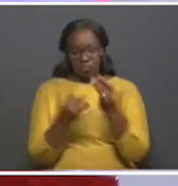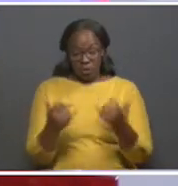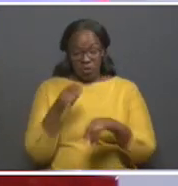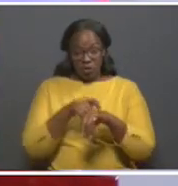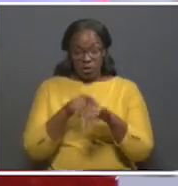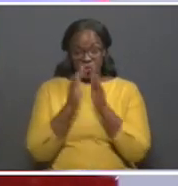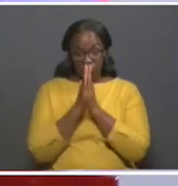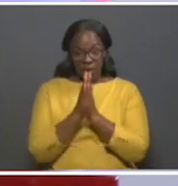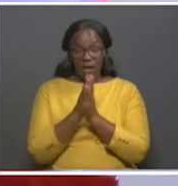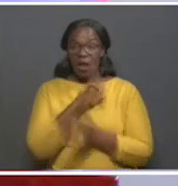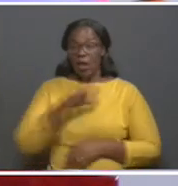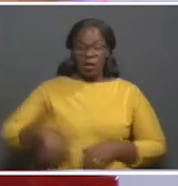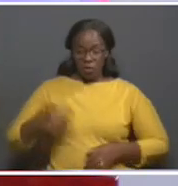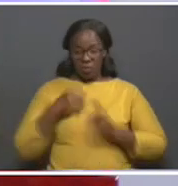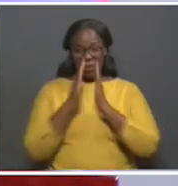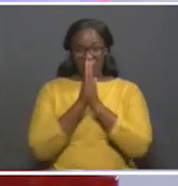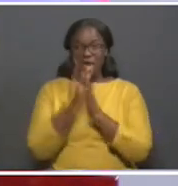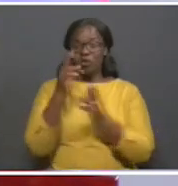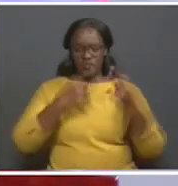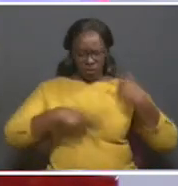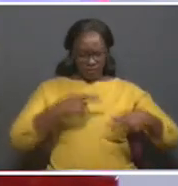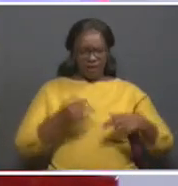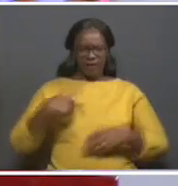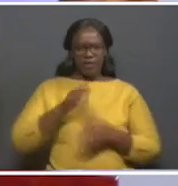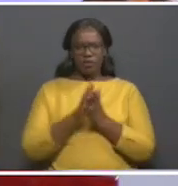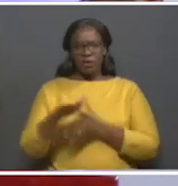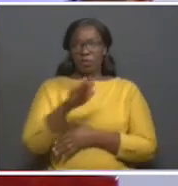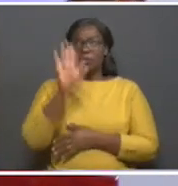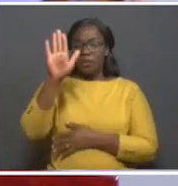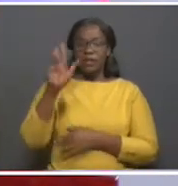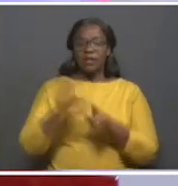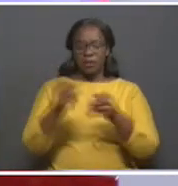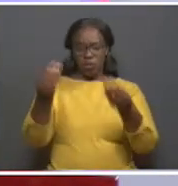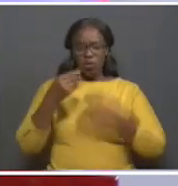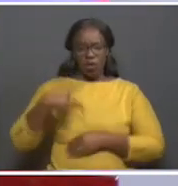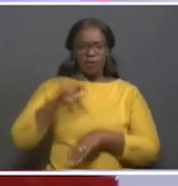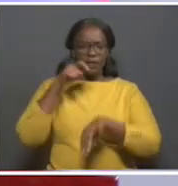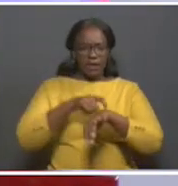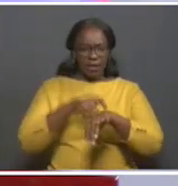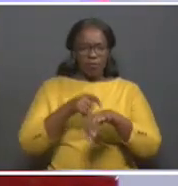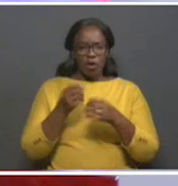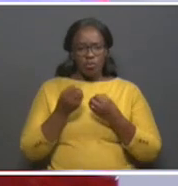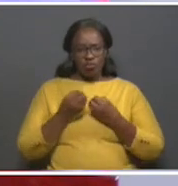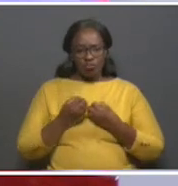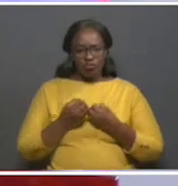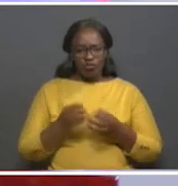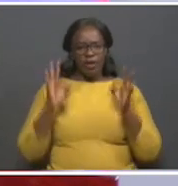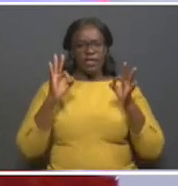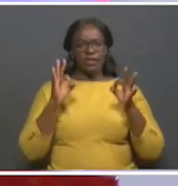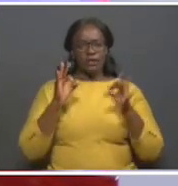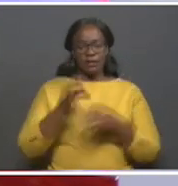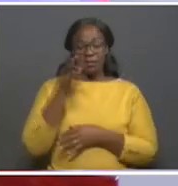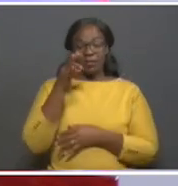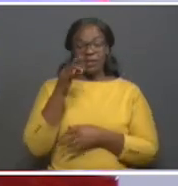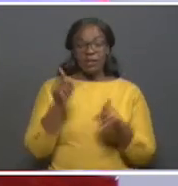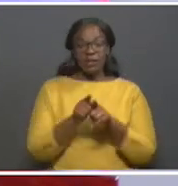prayer. Lord, I pray that you would revive us with your presence, that you would give us times of refreshing by your Spirit, that, Lord,